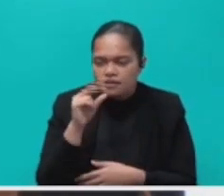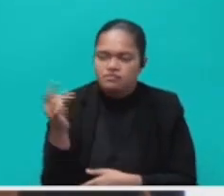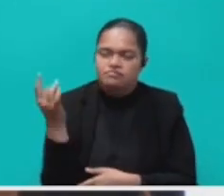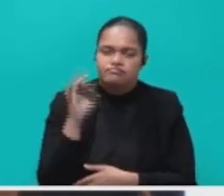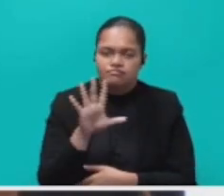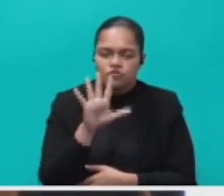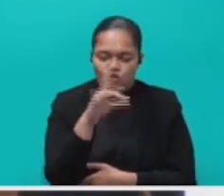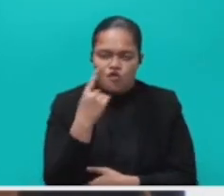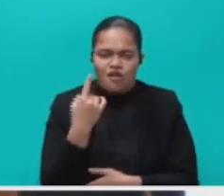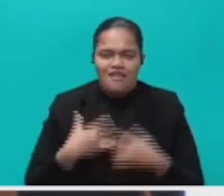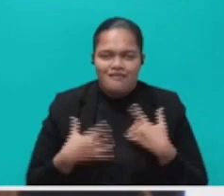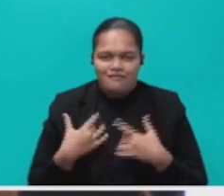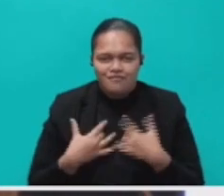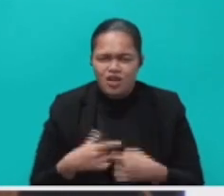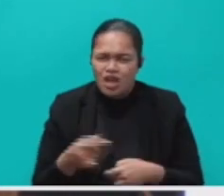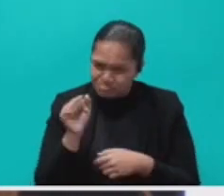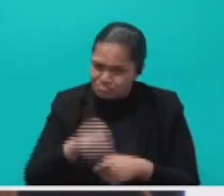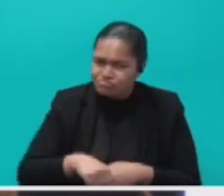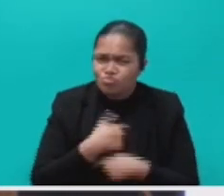We can